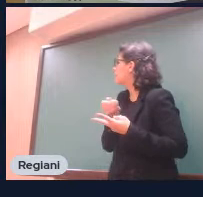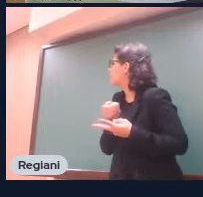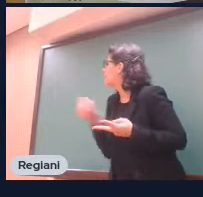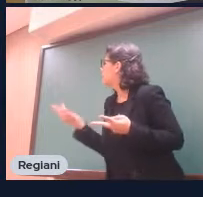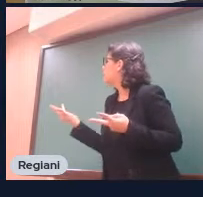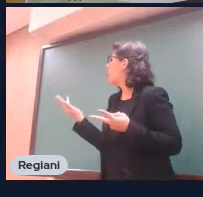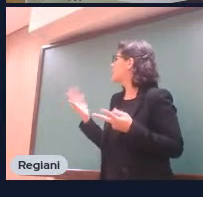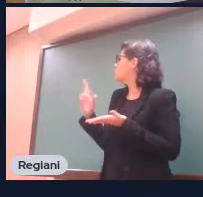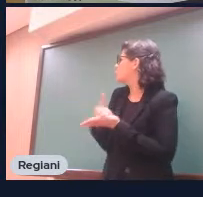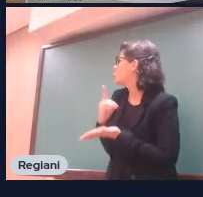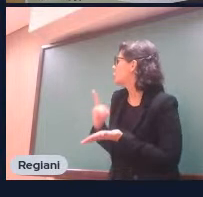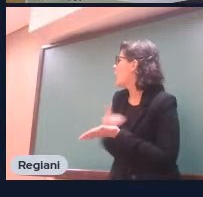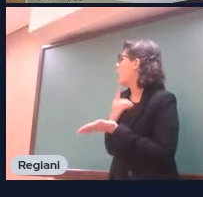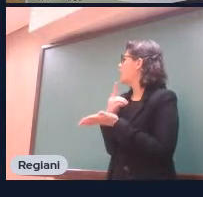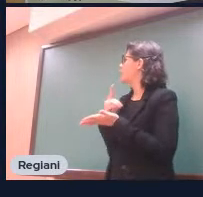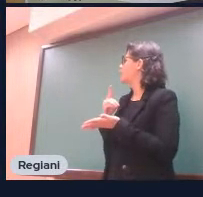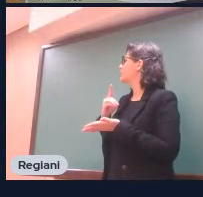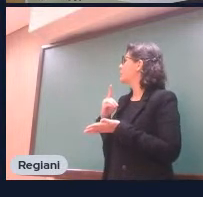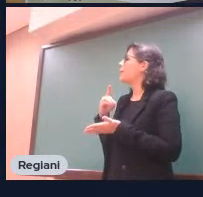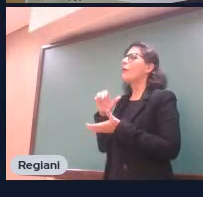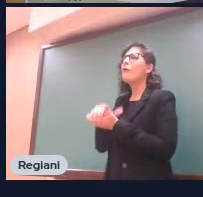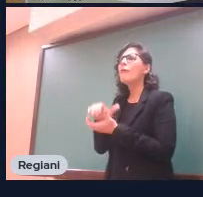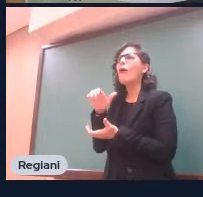well, we'll see the workshop later.